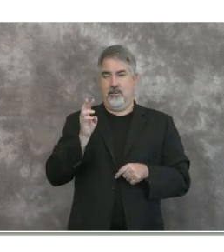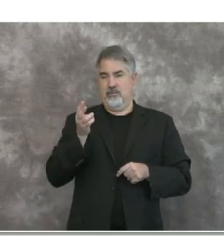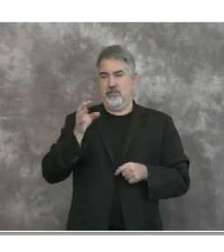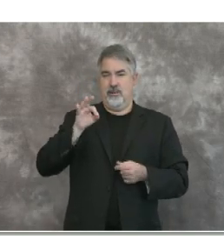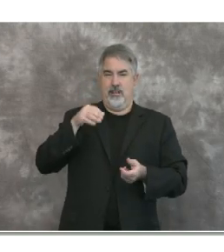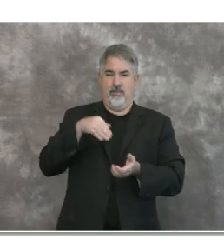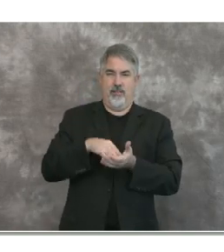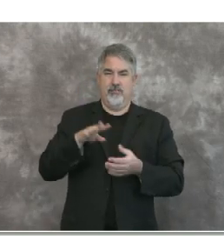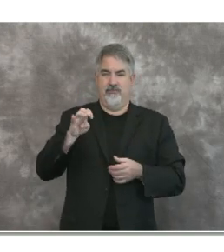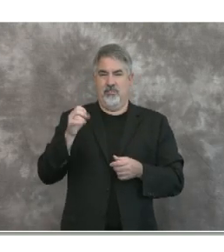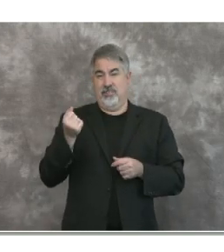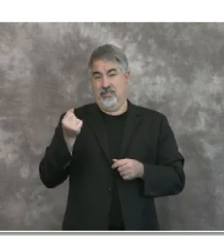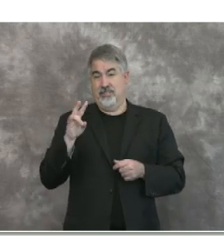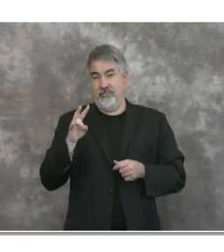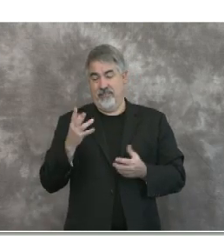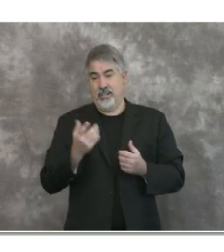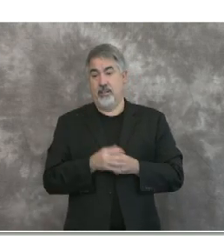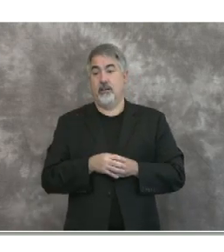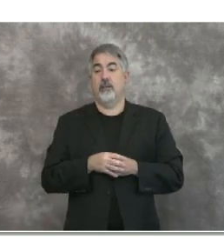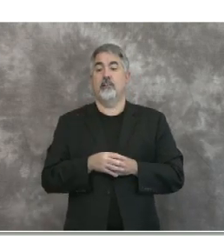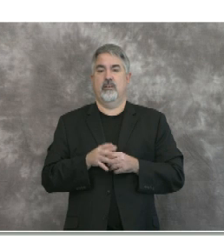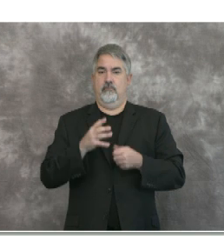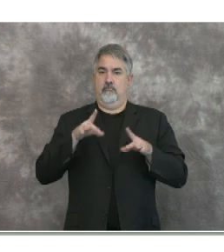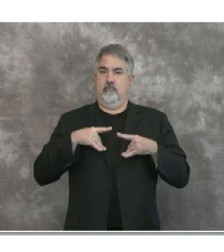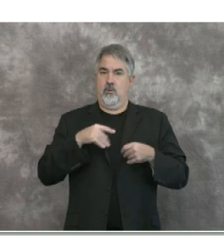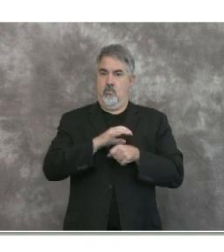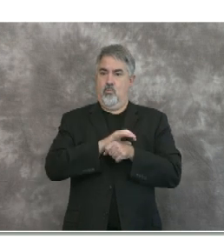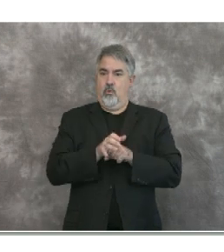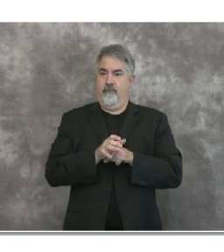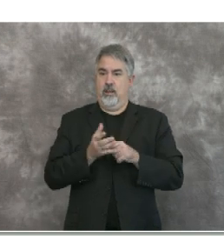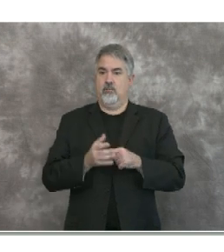positive cases have been reported, and this includes